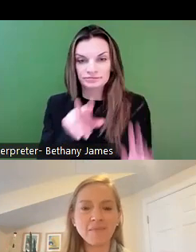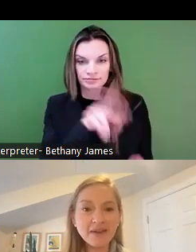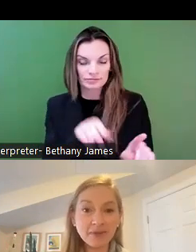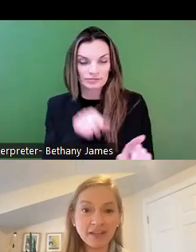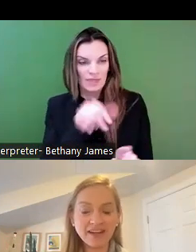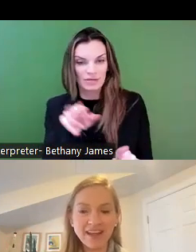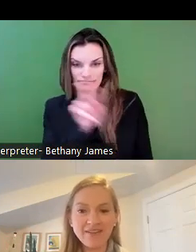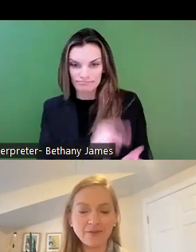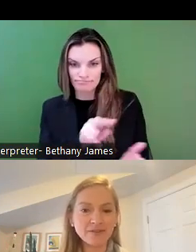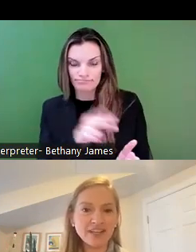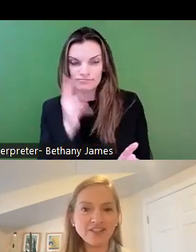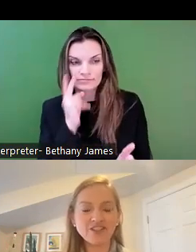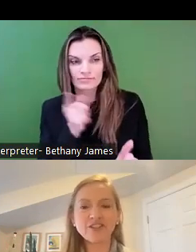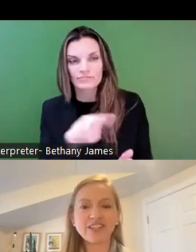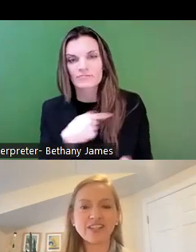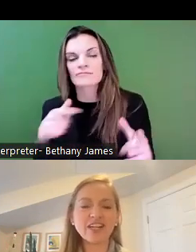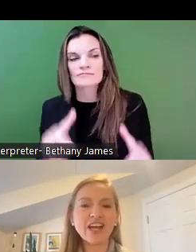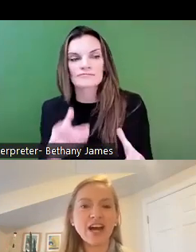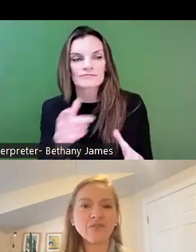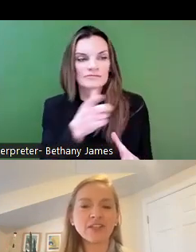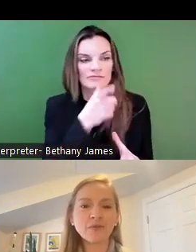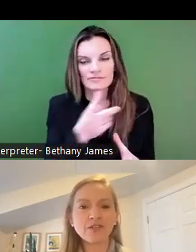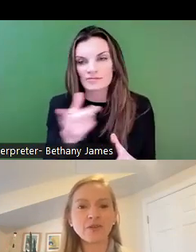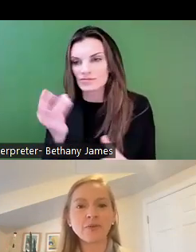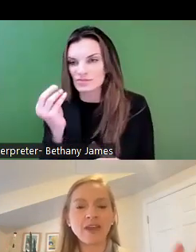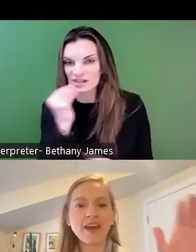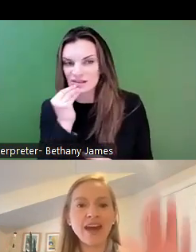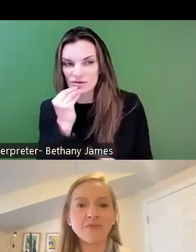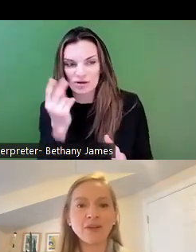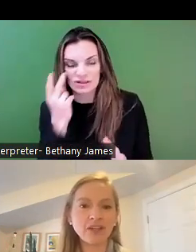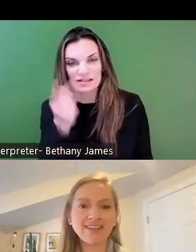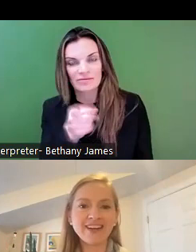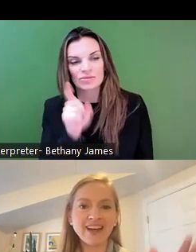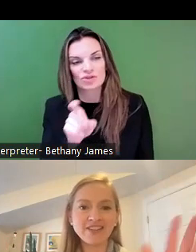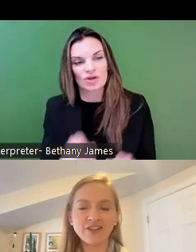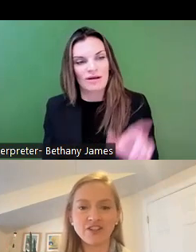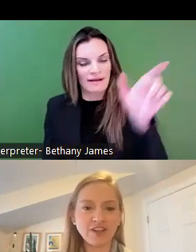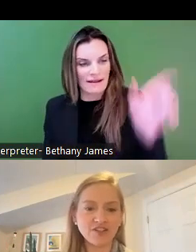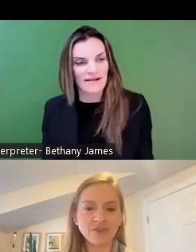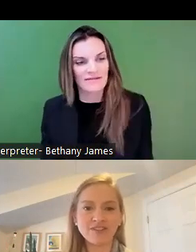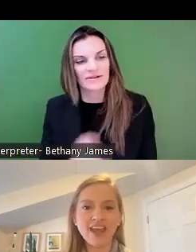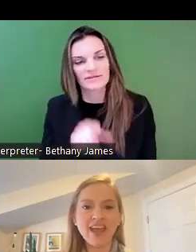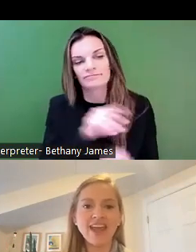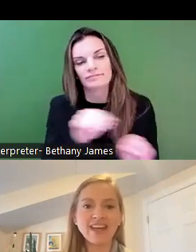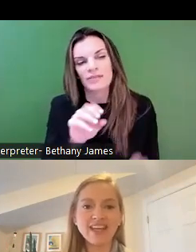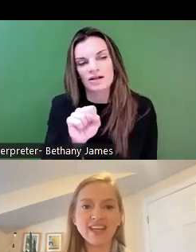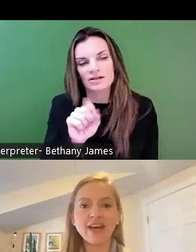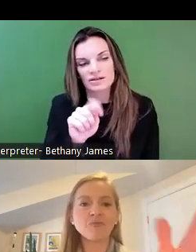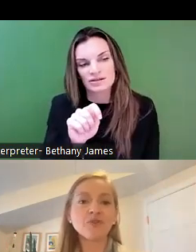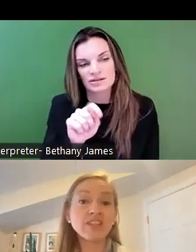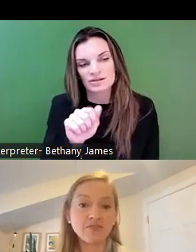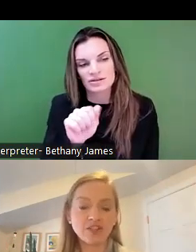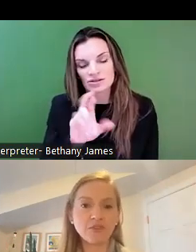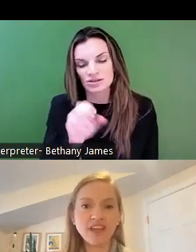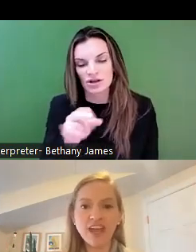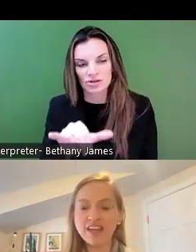when I make a plate for lunch or dinner, I really want to make half my plate non-starchy vegetables, any